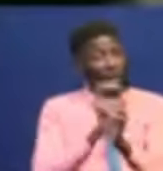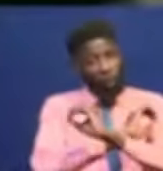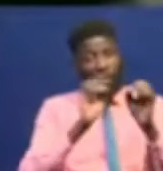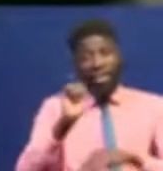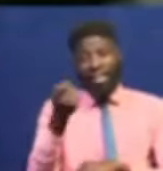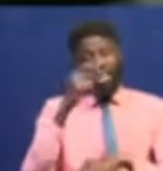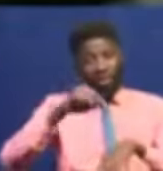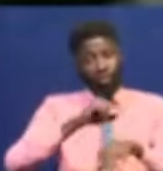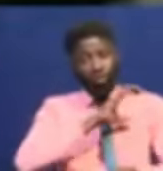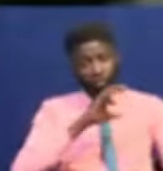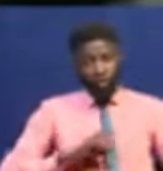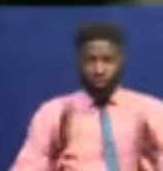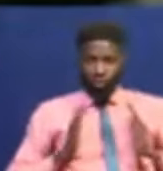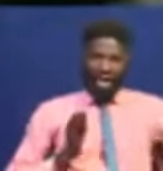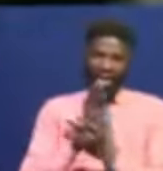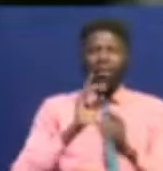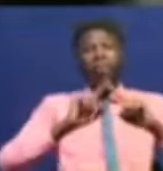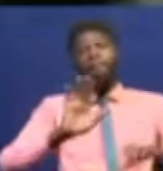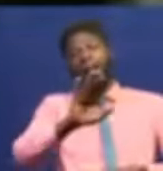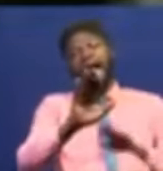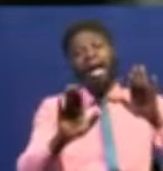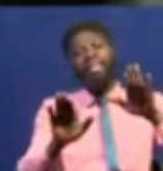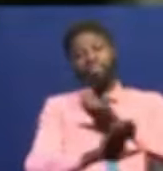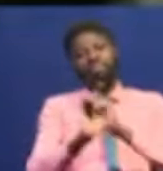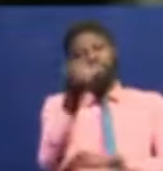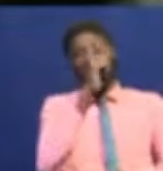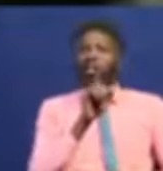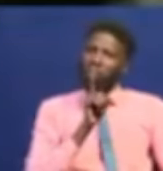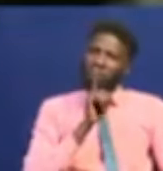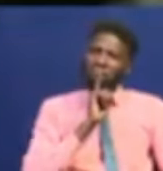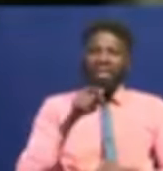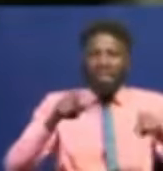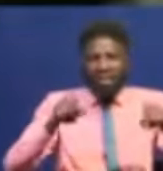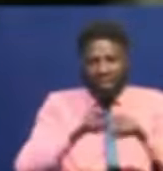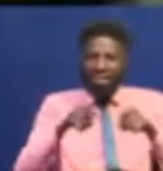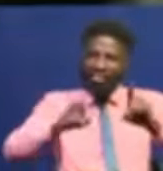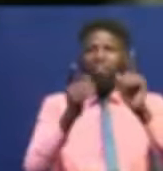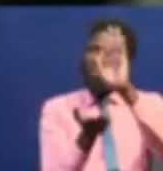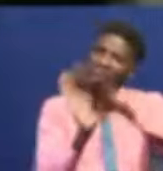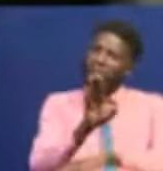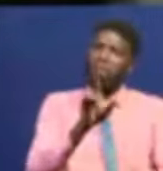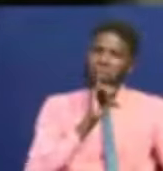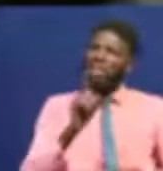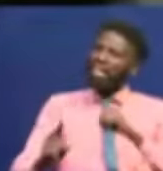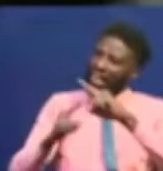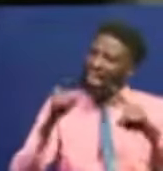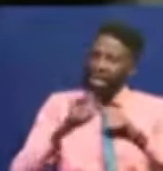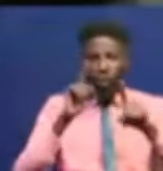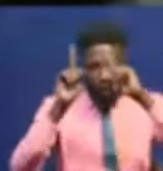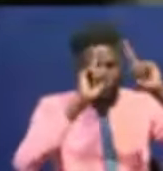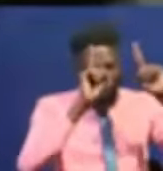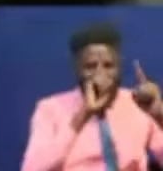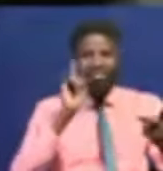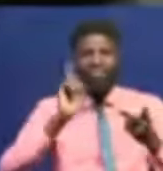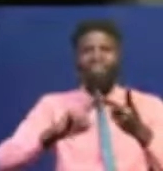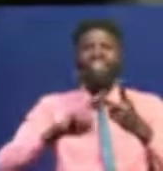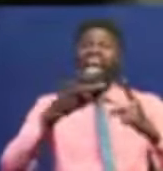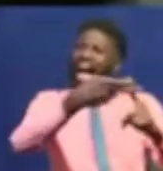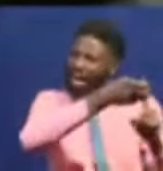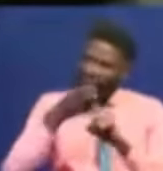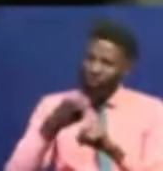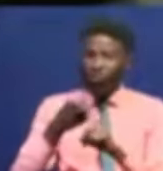Rights, but surely you would believe your own deputy, who has said there's been a return to extrajudicial killings and abductions, contrary to